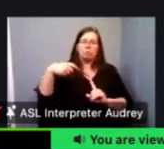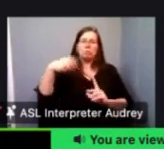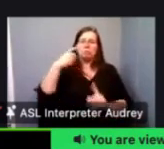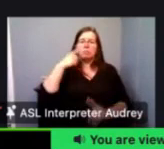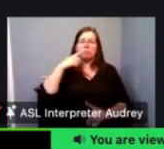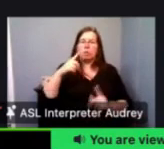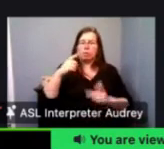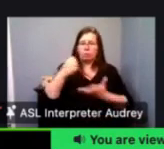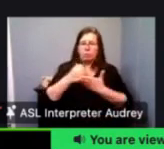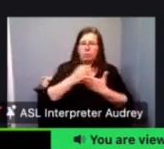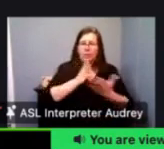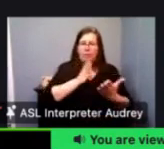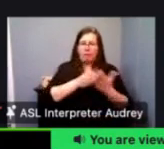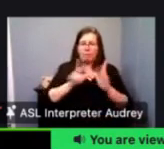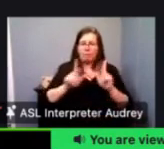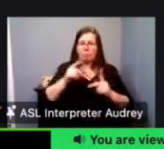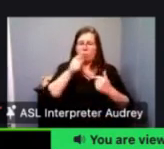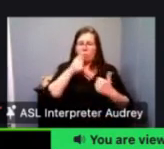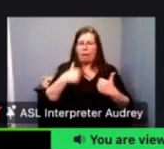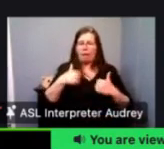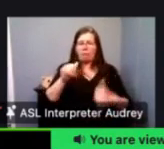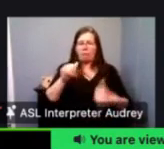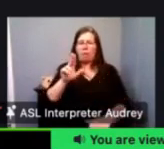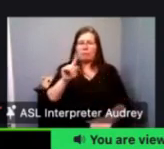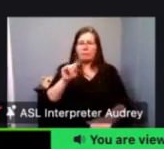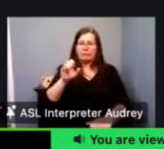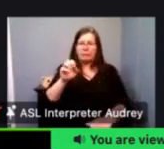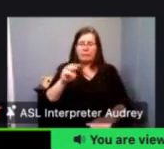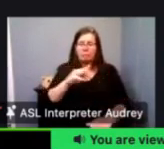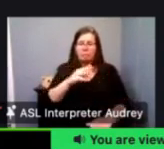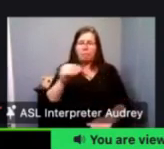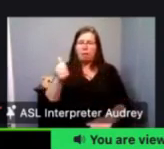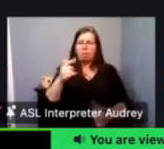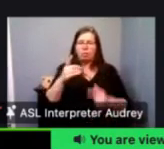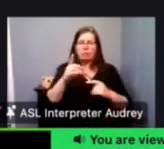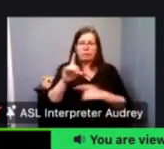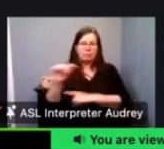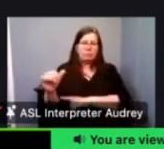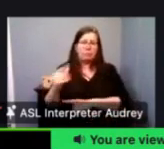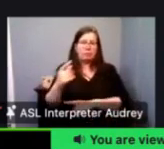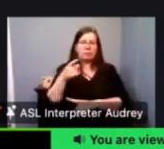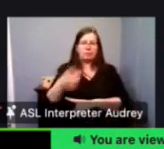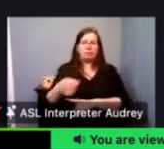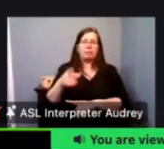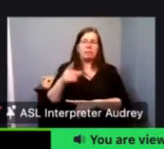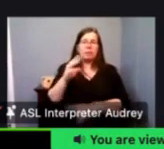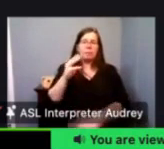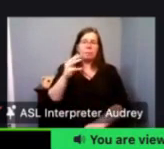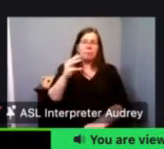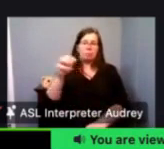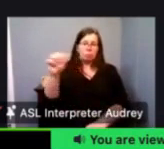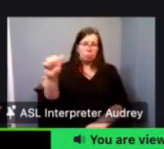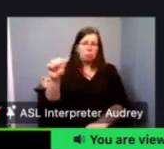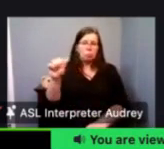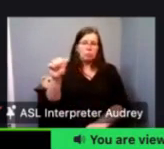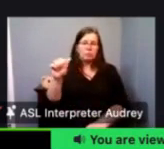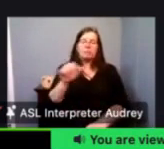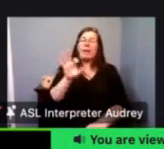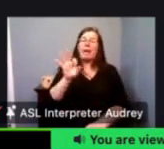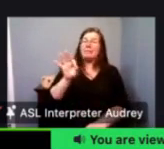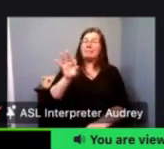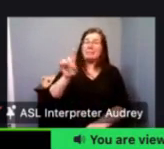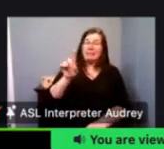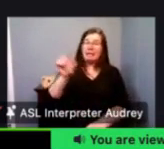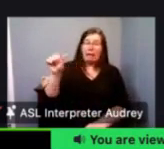with autism and other disabilities at the Judge Rothenberg Center in Massachusetts. The FDA banned electric